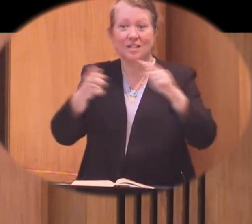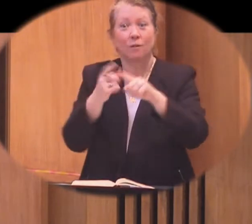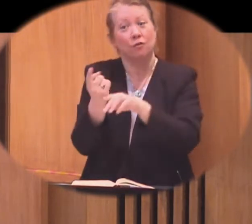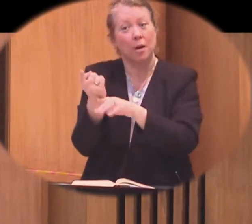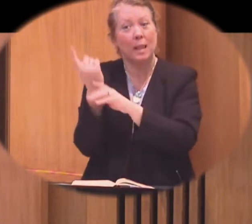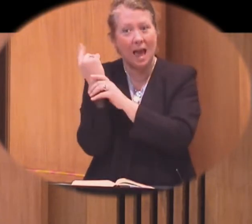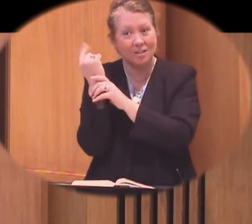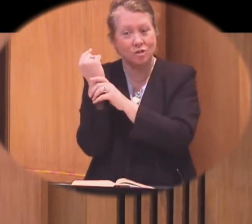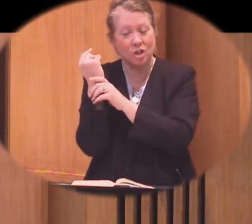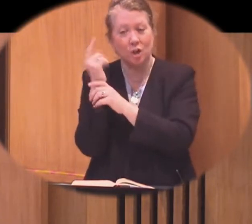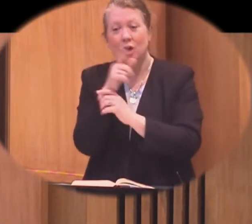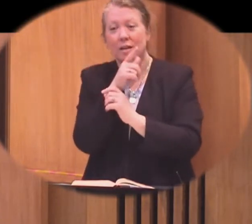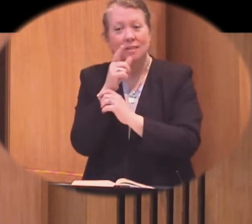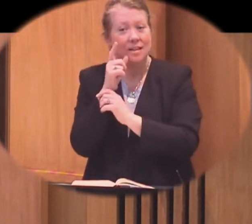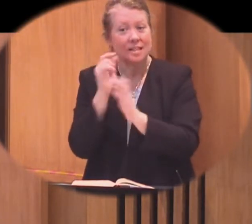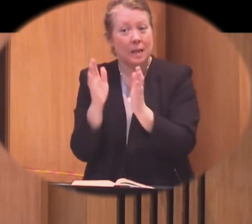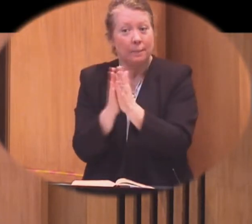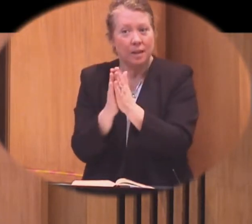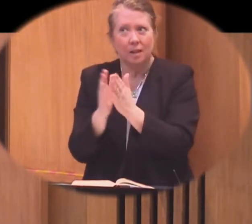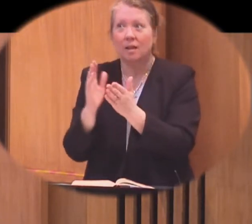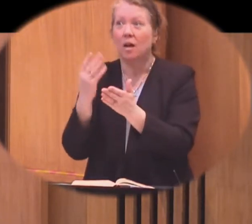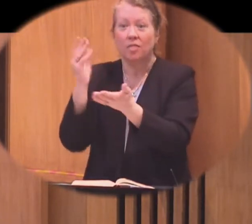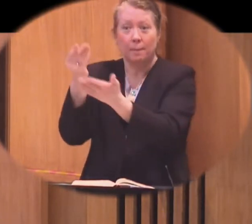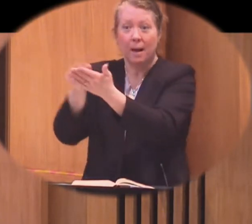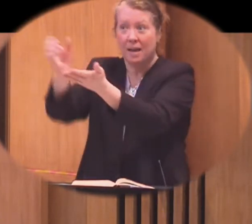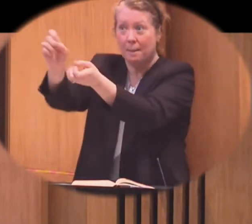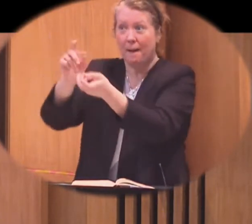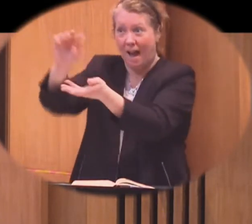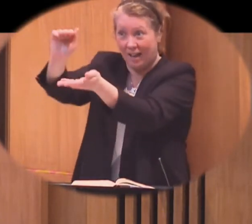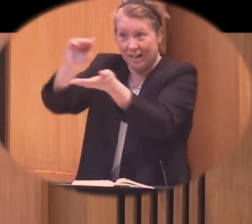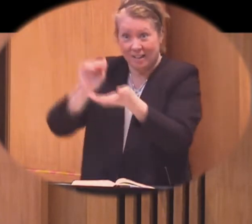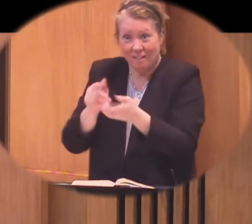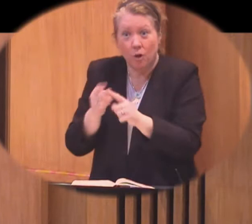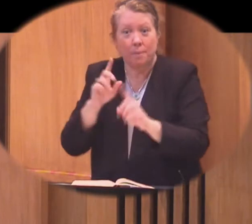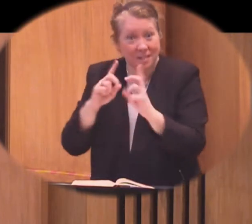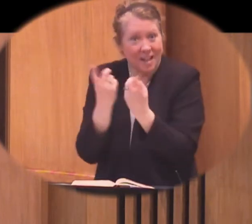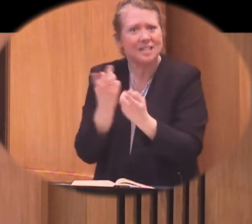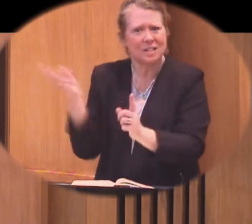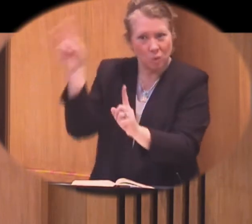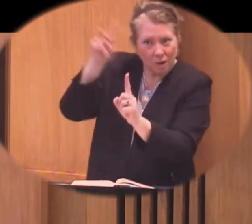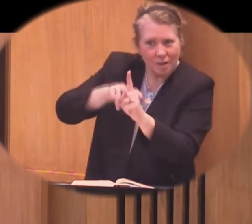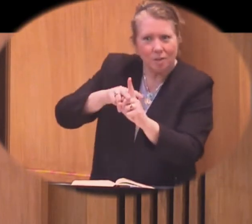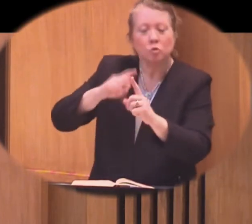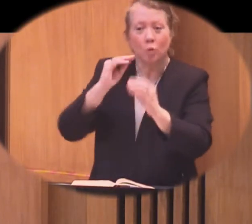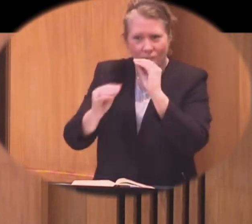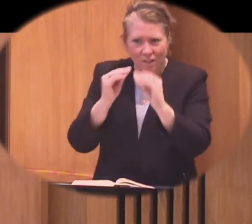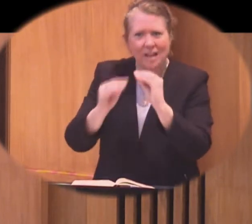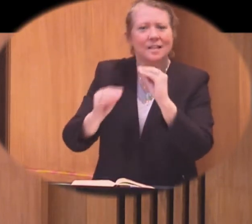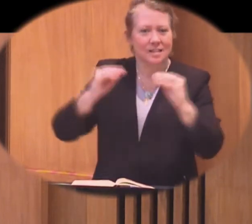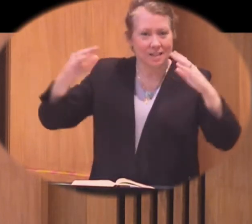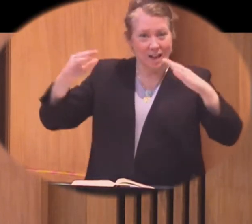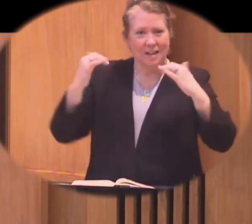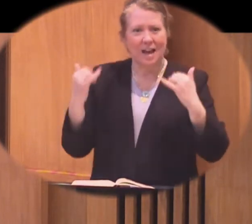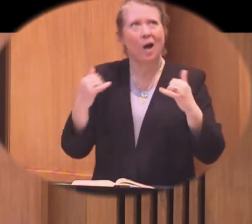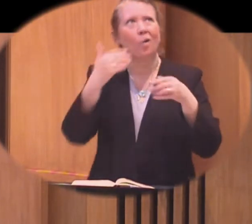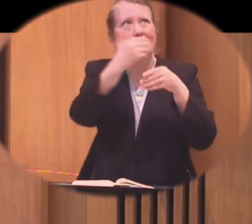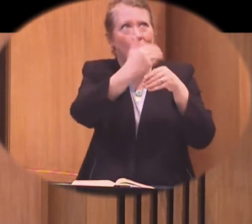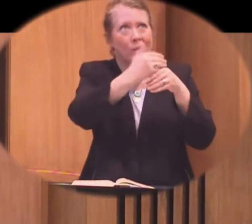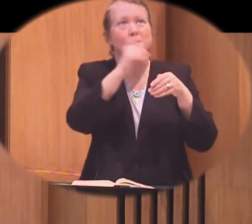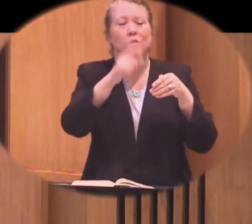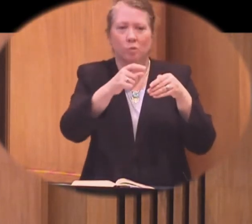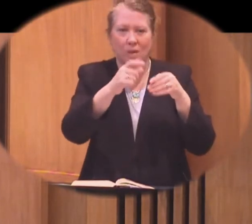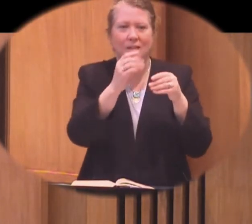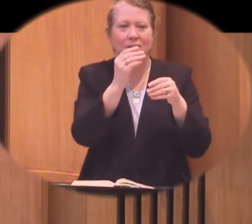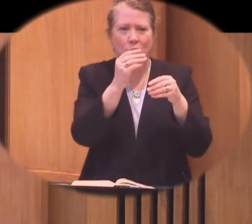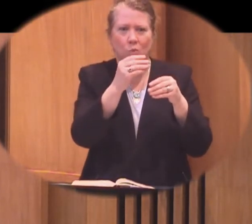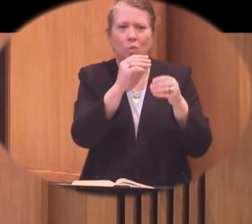Lenten Appeal. Now we need to fix the windows that are above us so that our entire roof is good, because for some reason